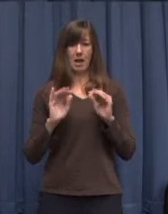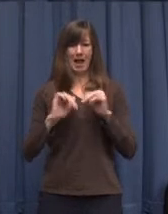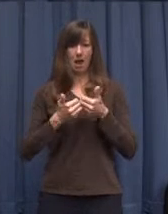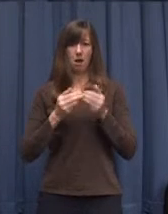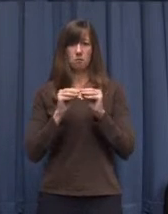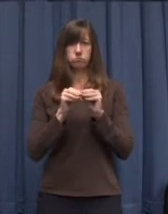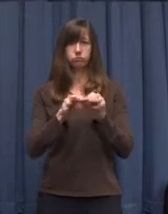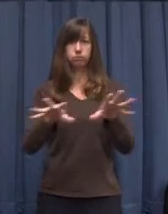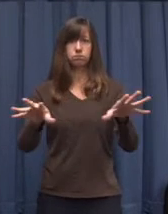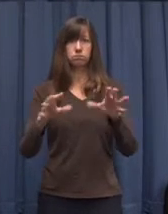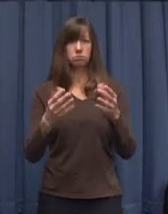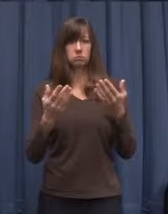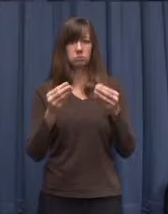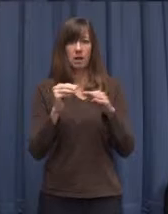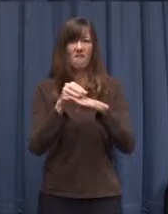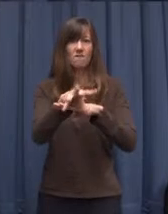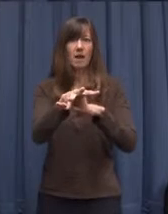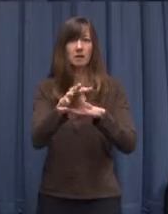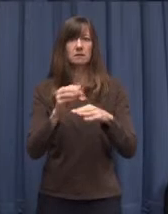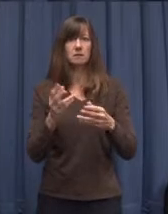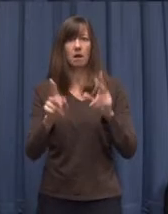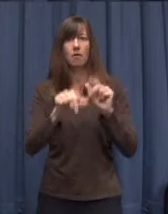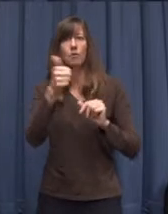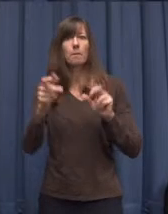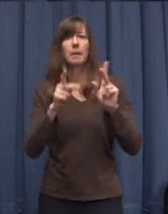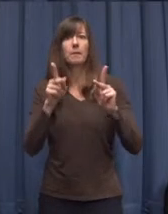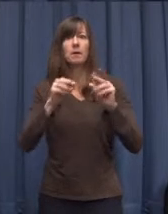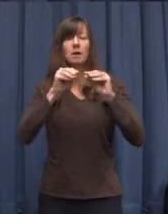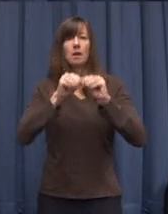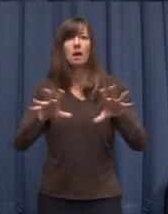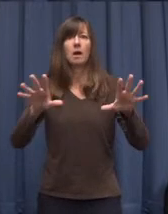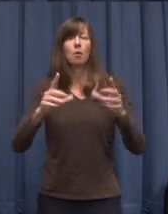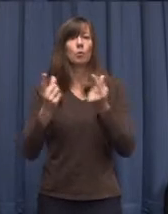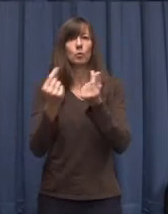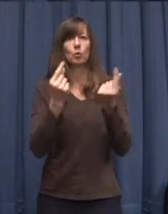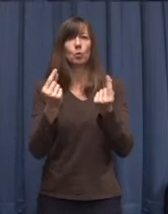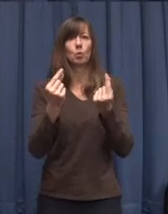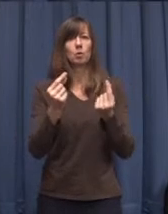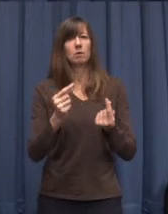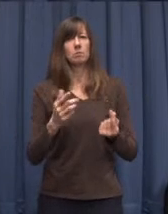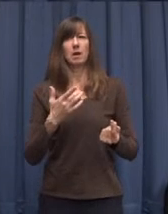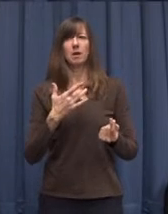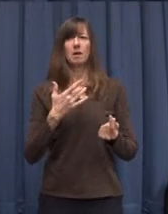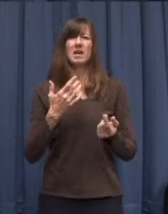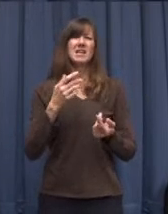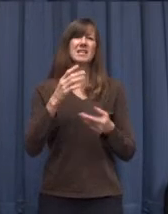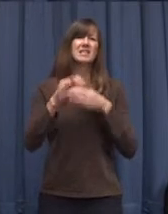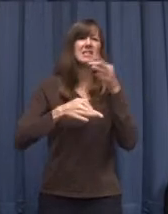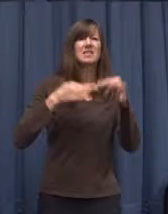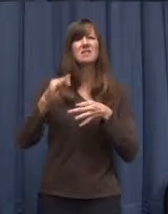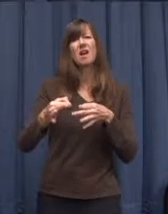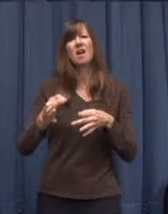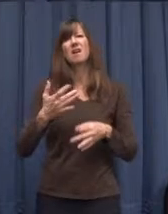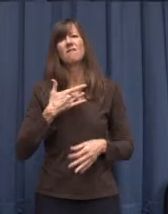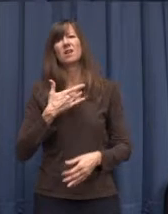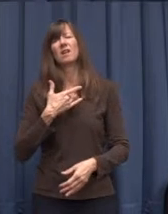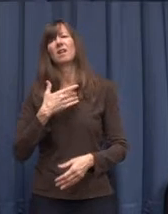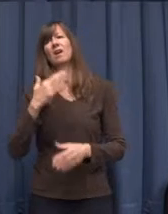feel not powerless, but really feel empowered in especially this window over the next week or